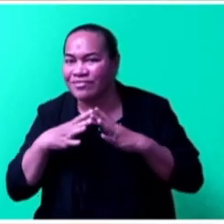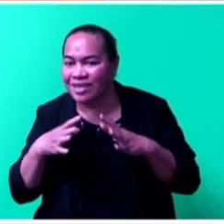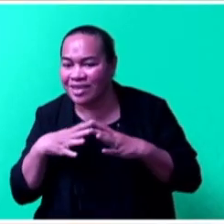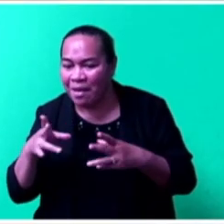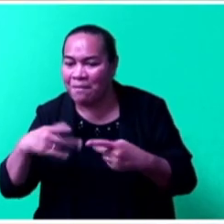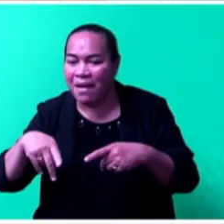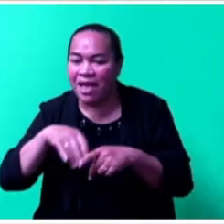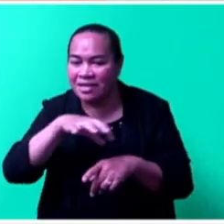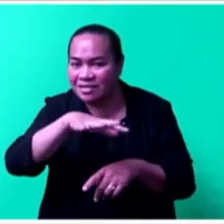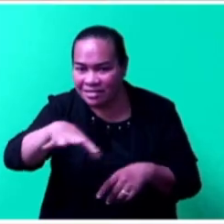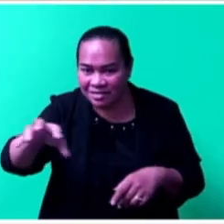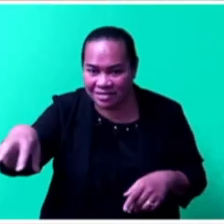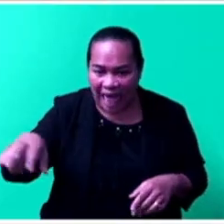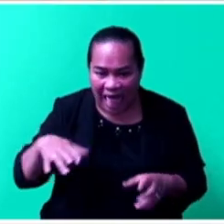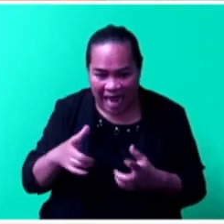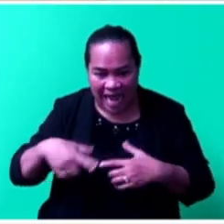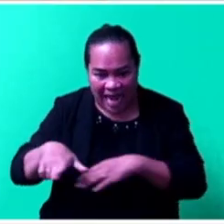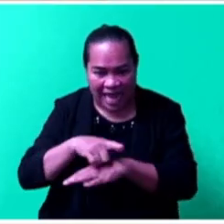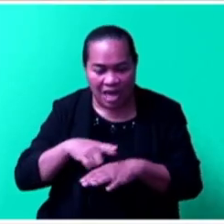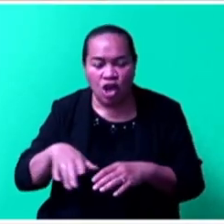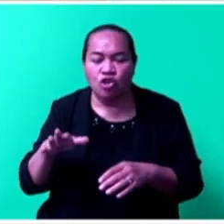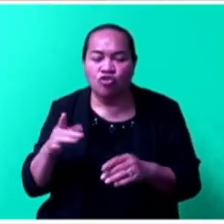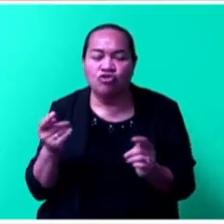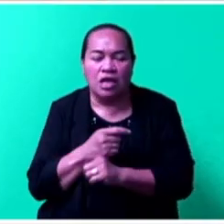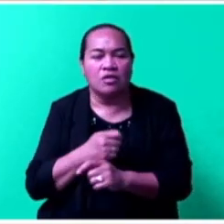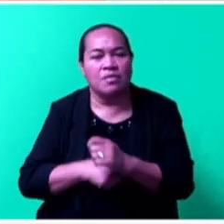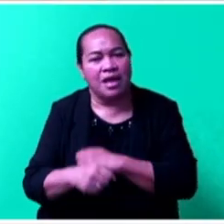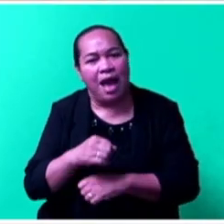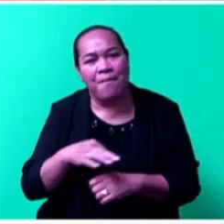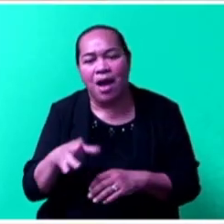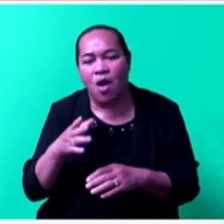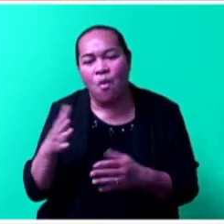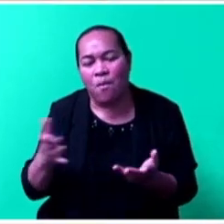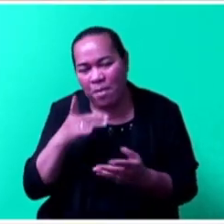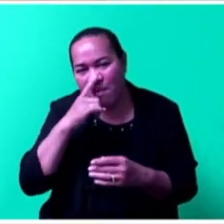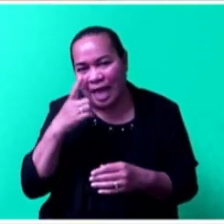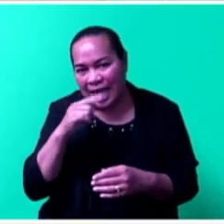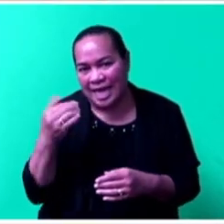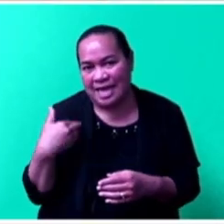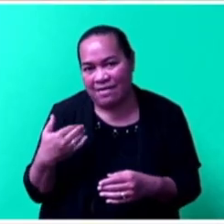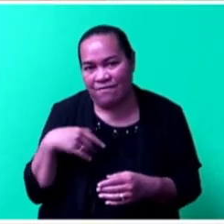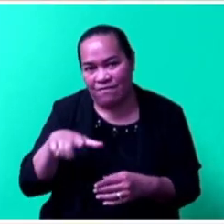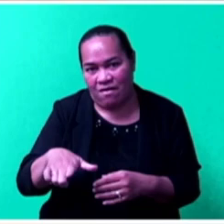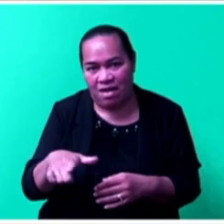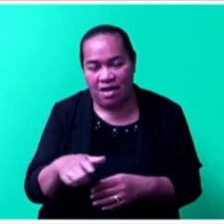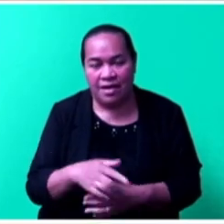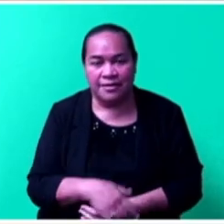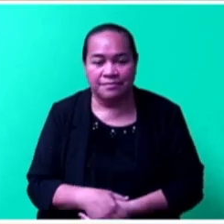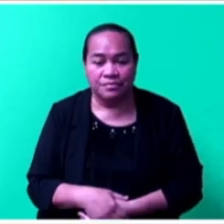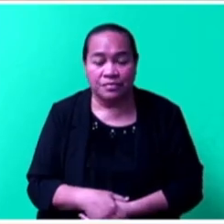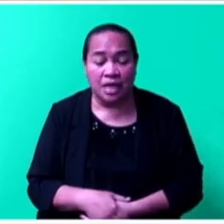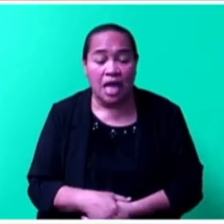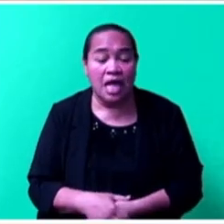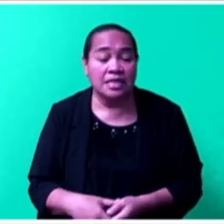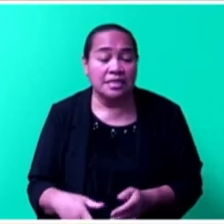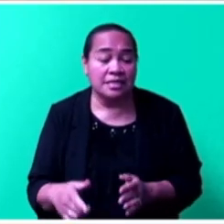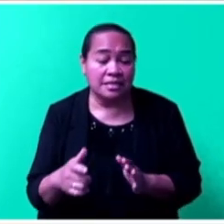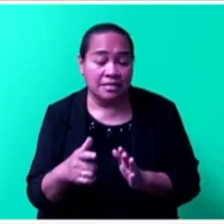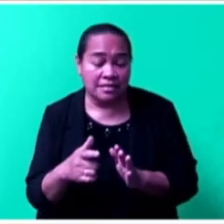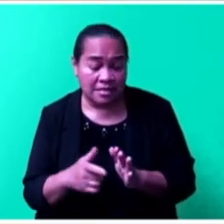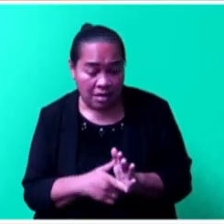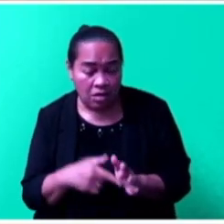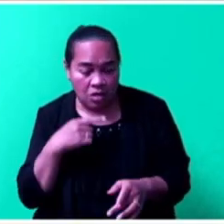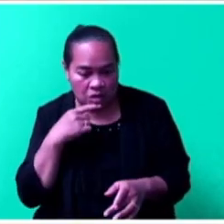developers undertaking investments in residential subdivisions. Mr. Speaker, sir, the low interest rate